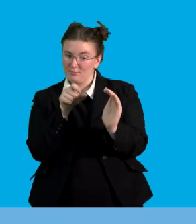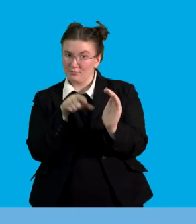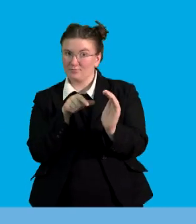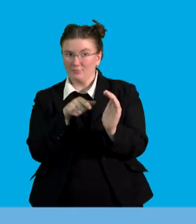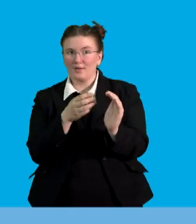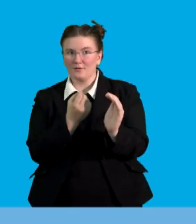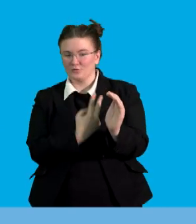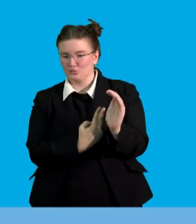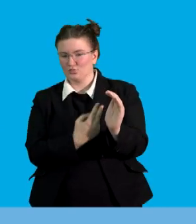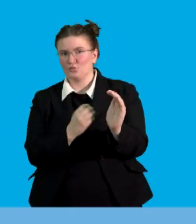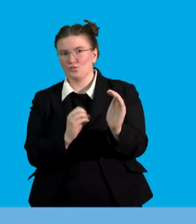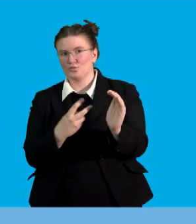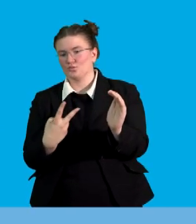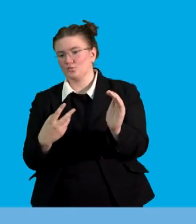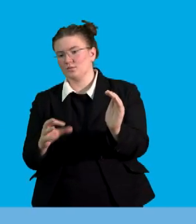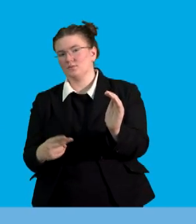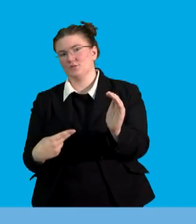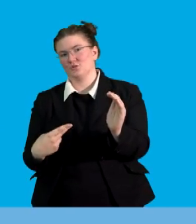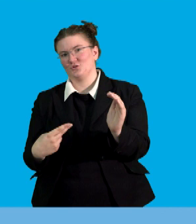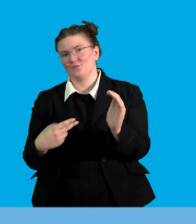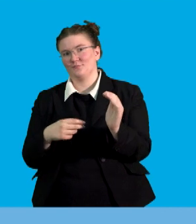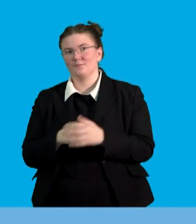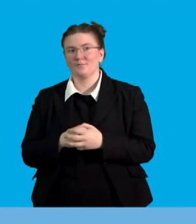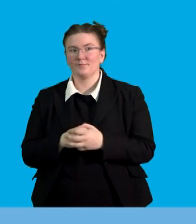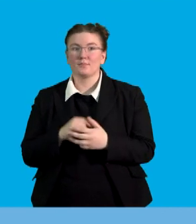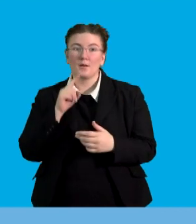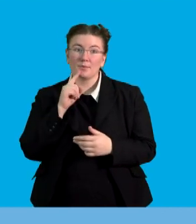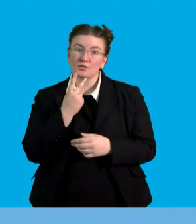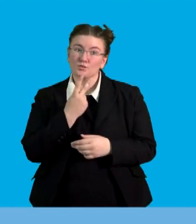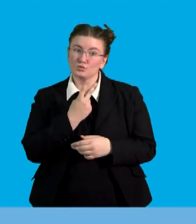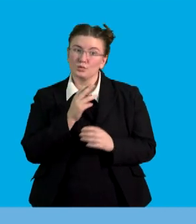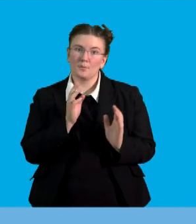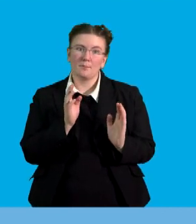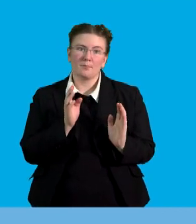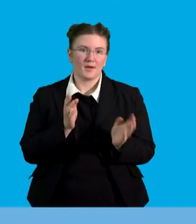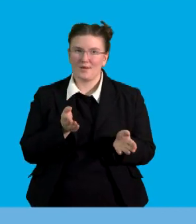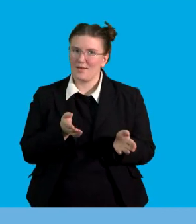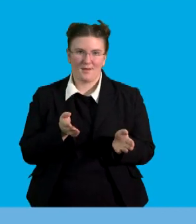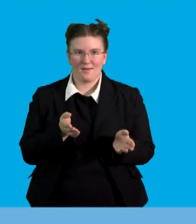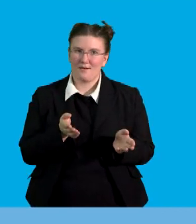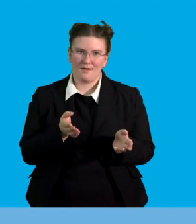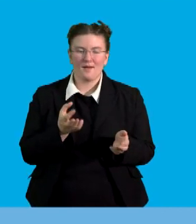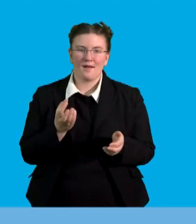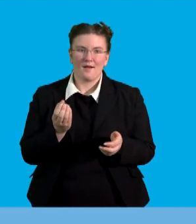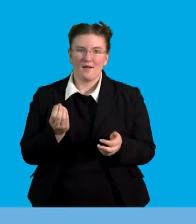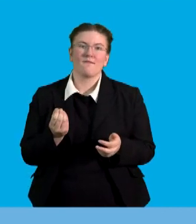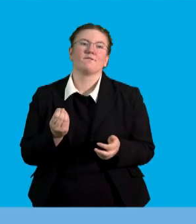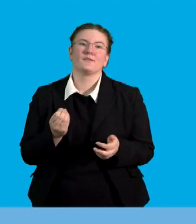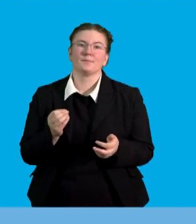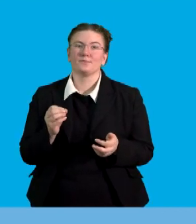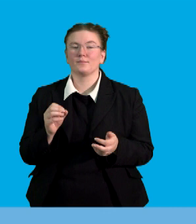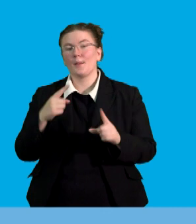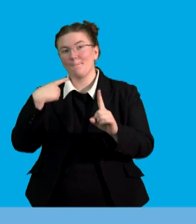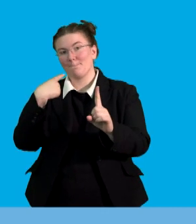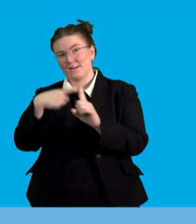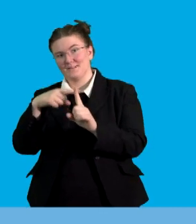here, including the 2. So, and then now, not only just the 2, we also have another 2 oxygen atoms still on